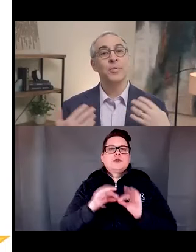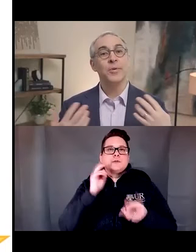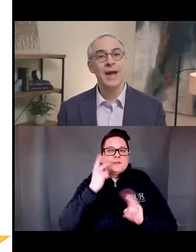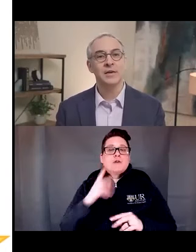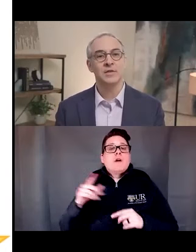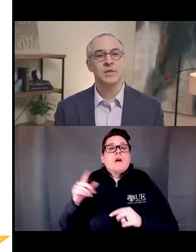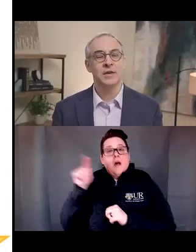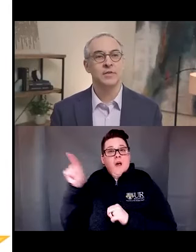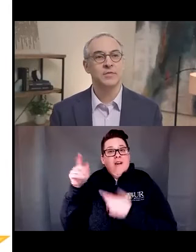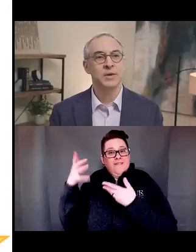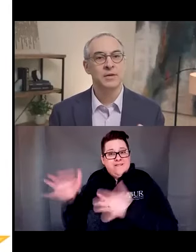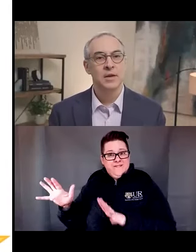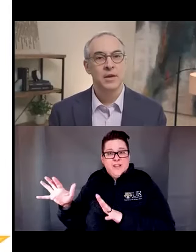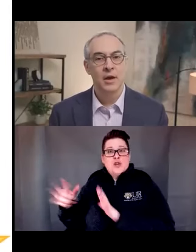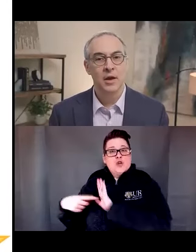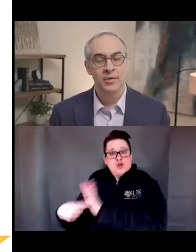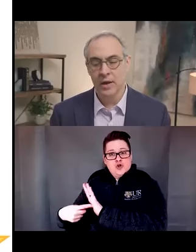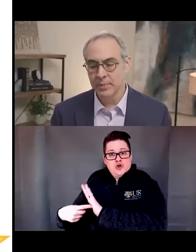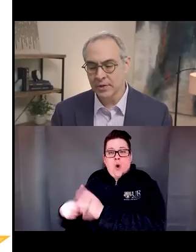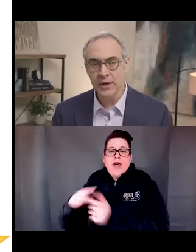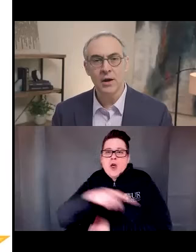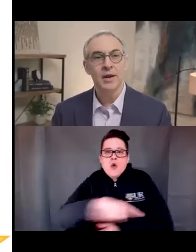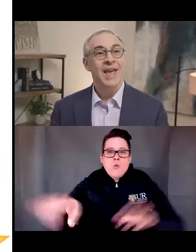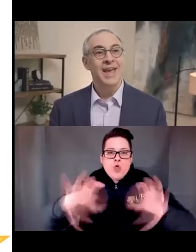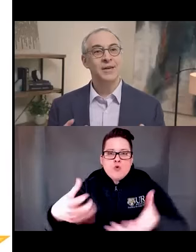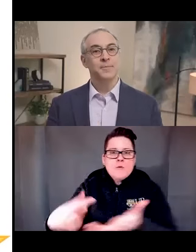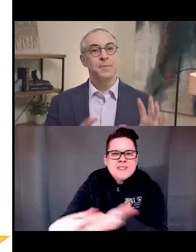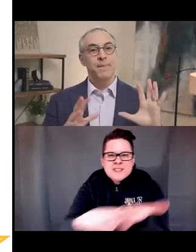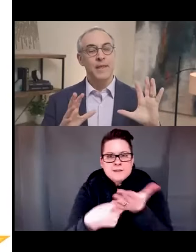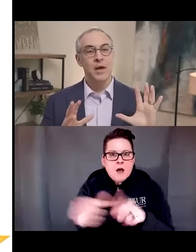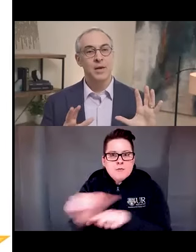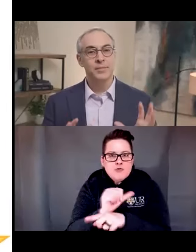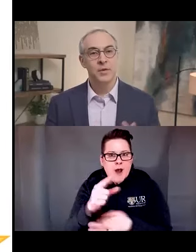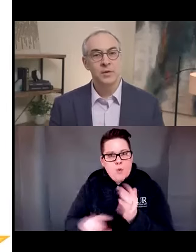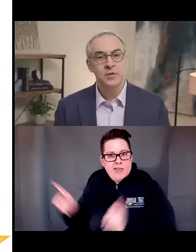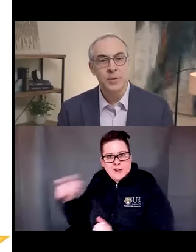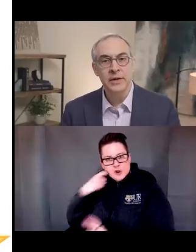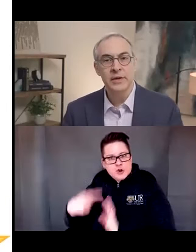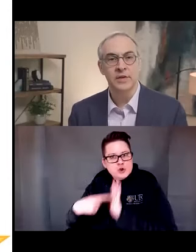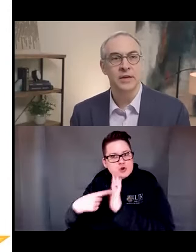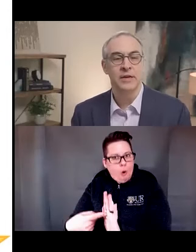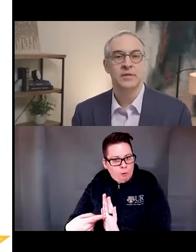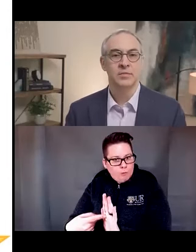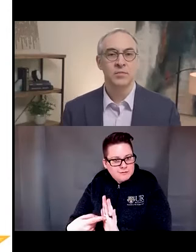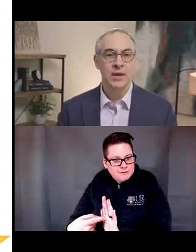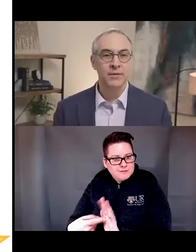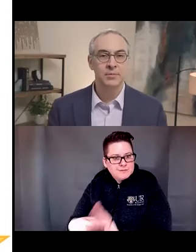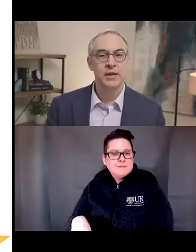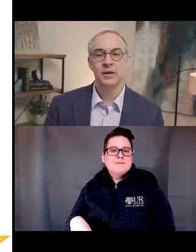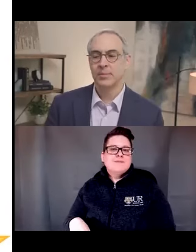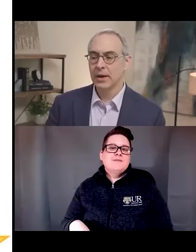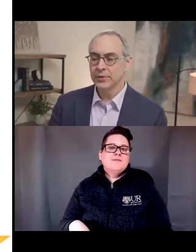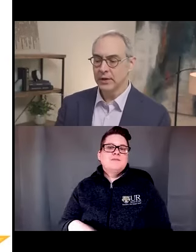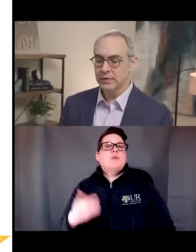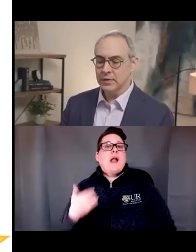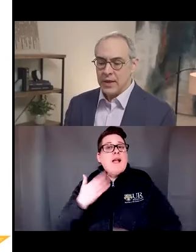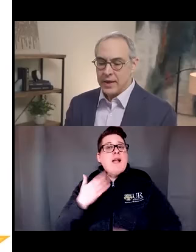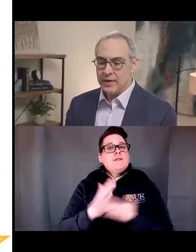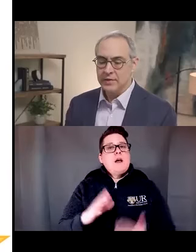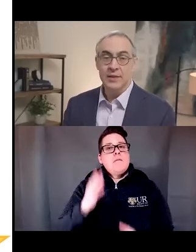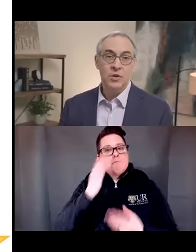or practice the things that have been shared. And our experience is, and we have some data about